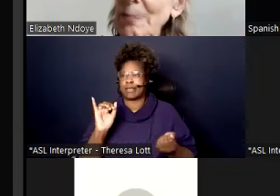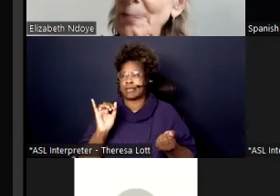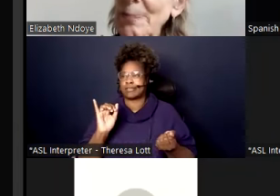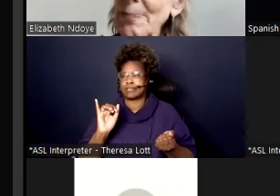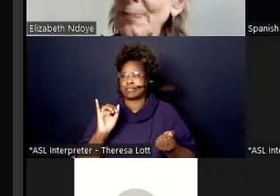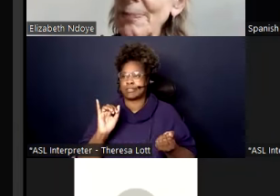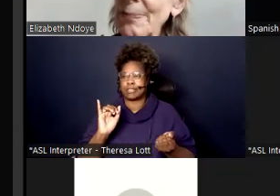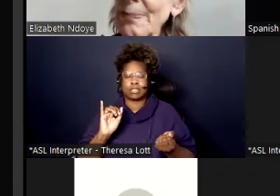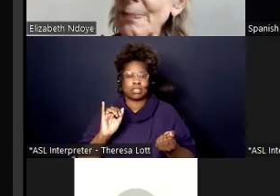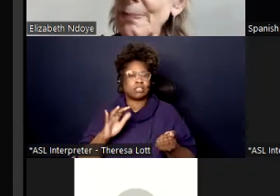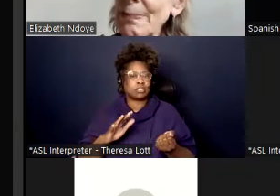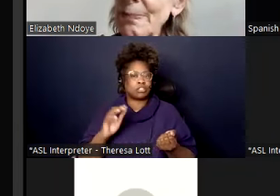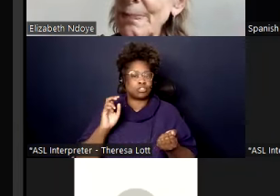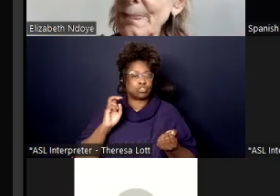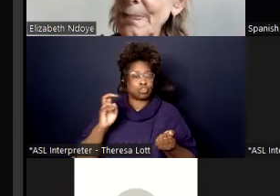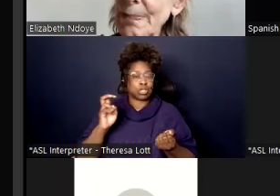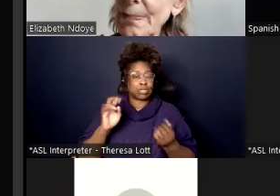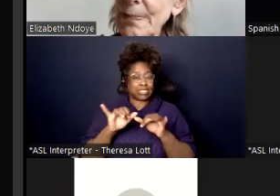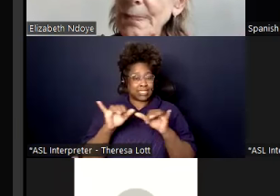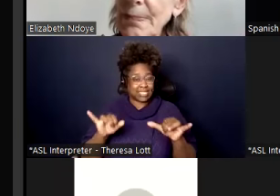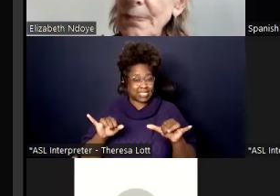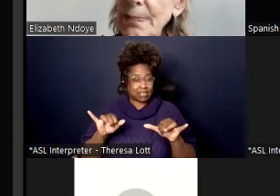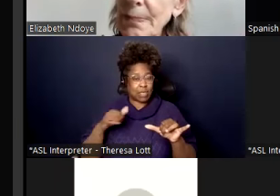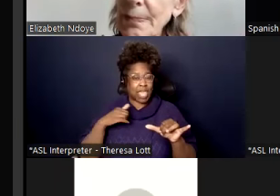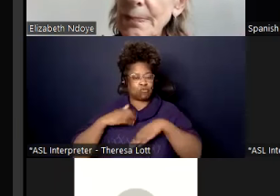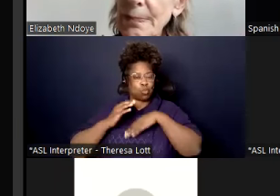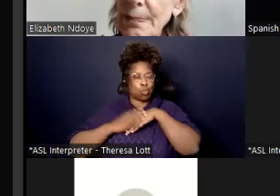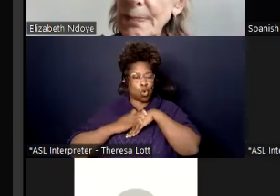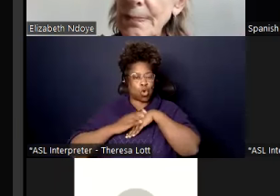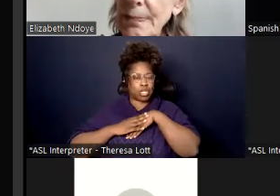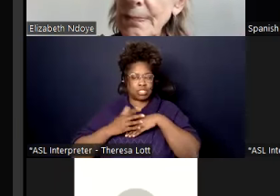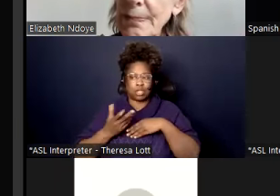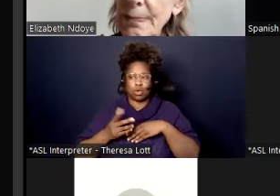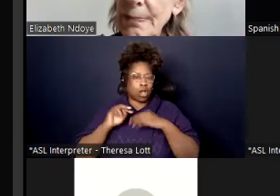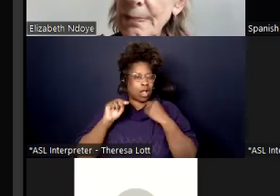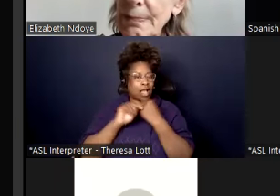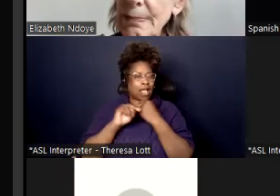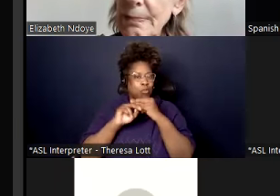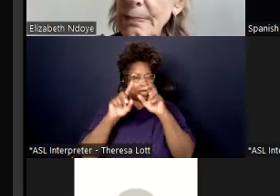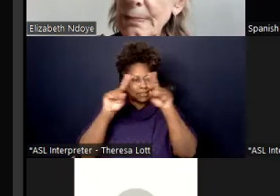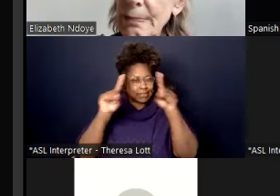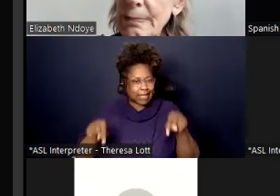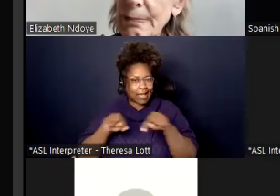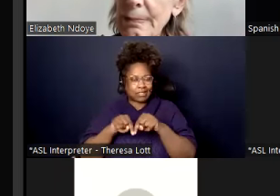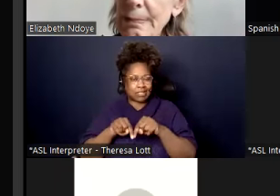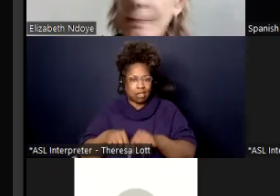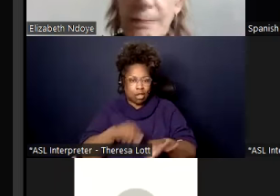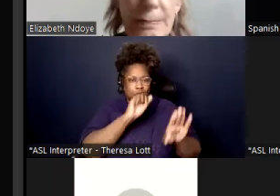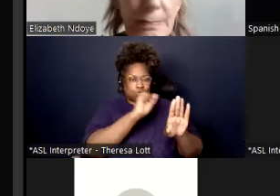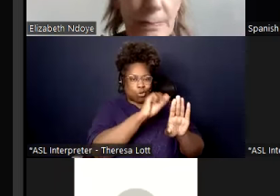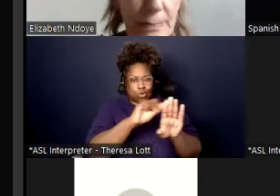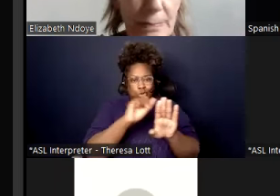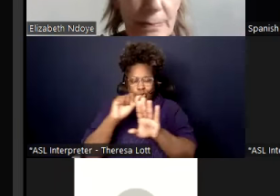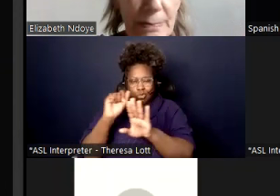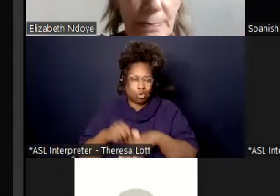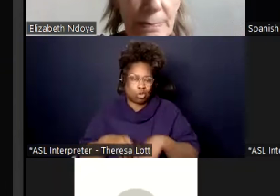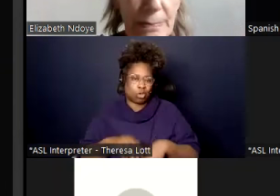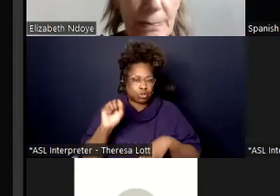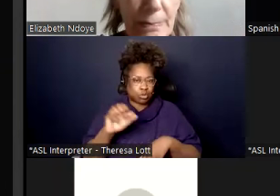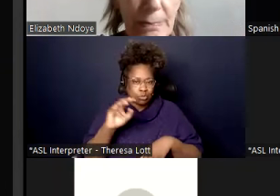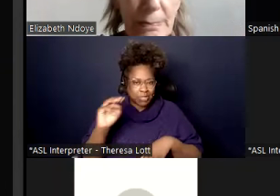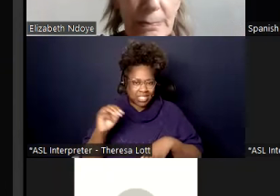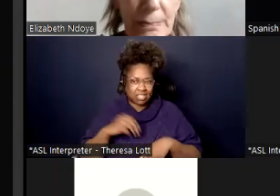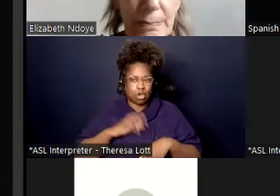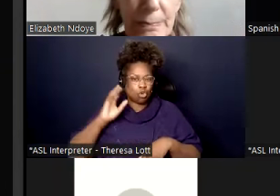the warnings on like the transportation systems or like the highway signs, door knocking, social media, radio, getting it out through other mediums.